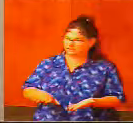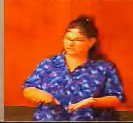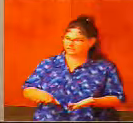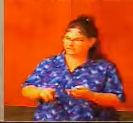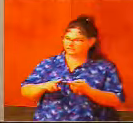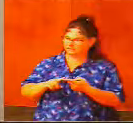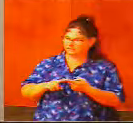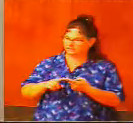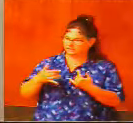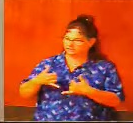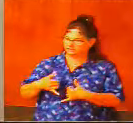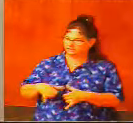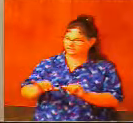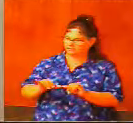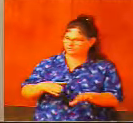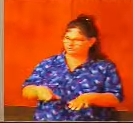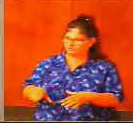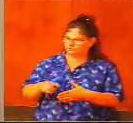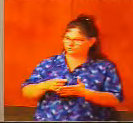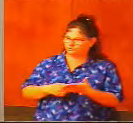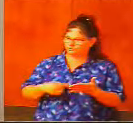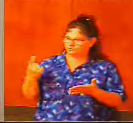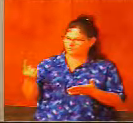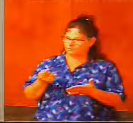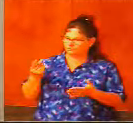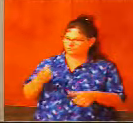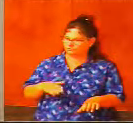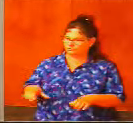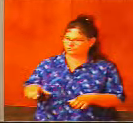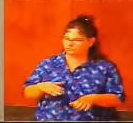just keeps on doing what he's always done.